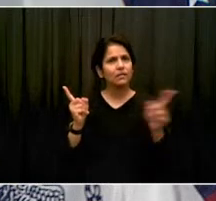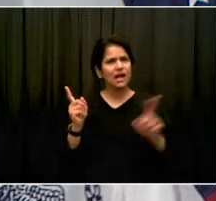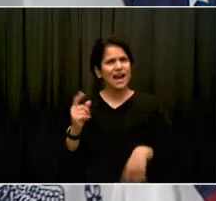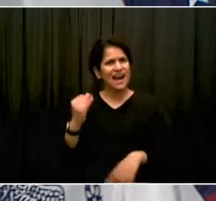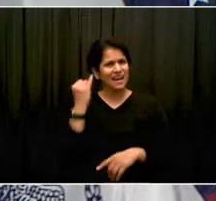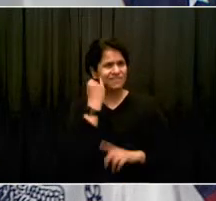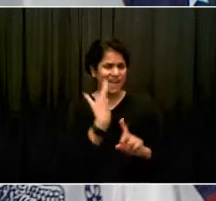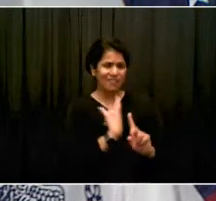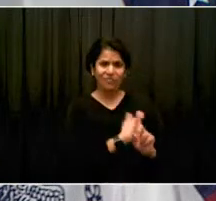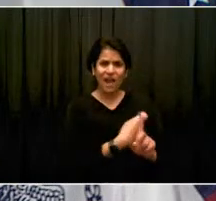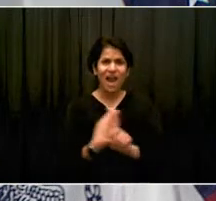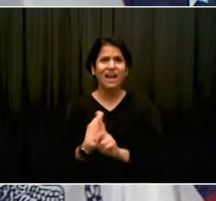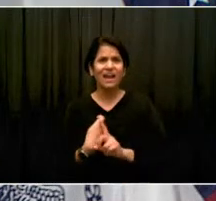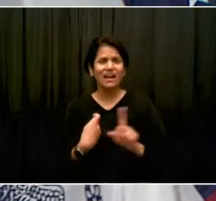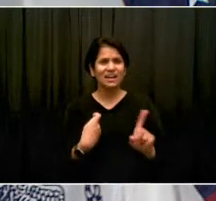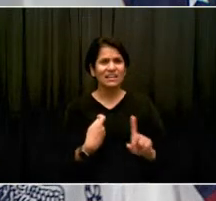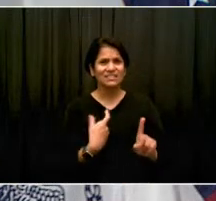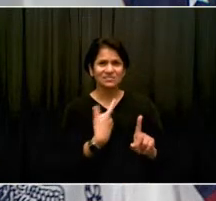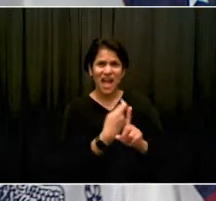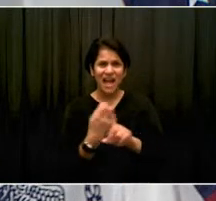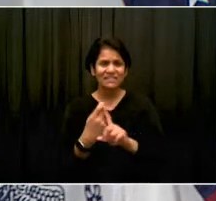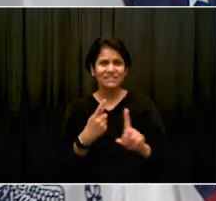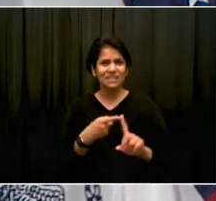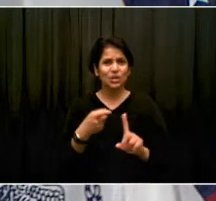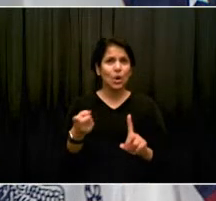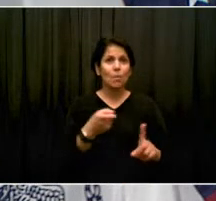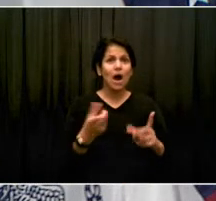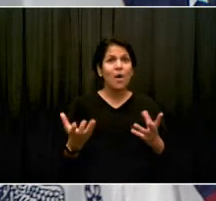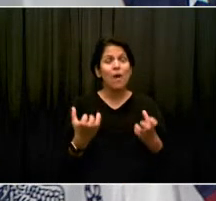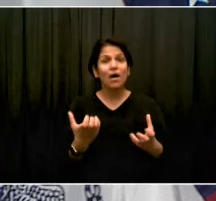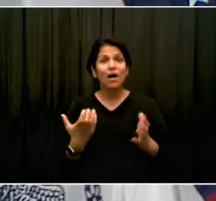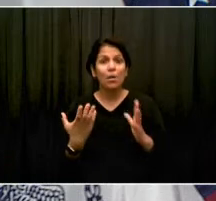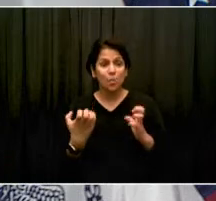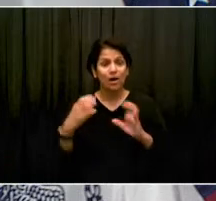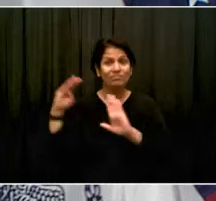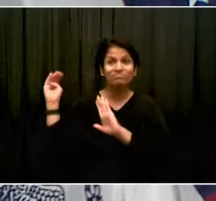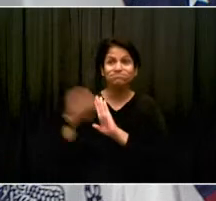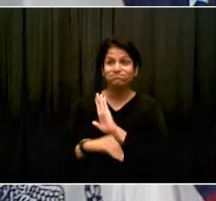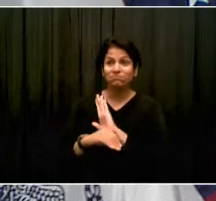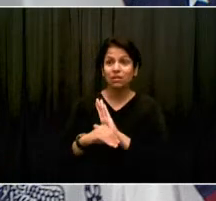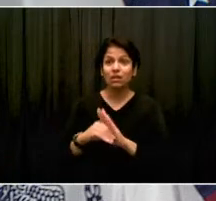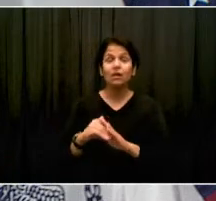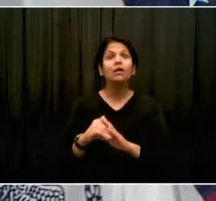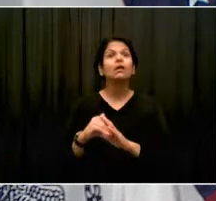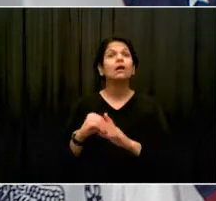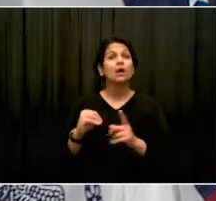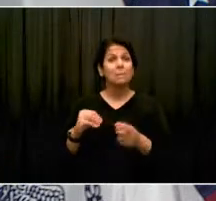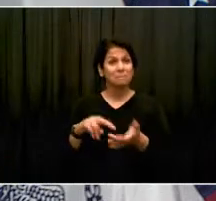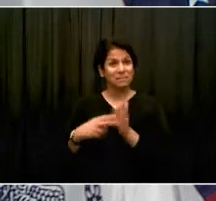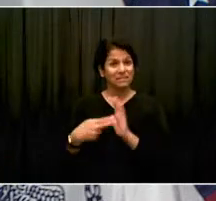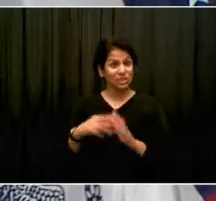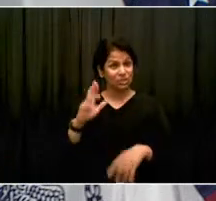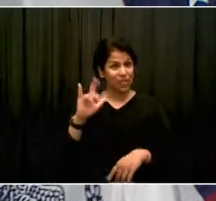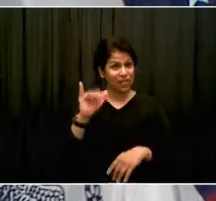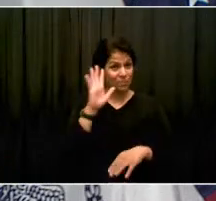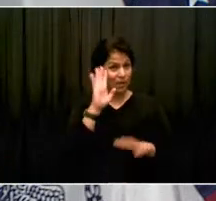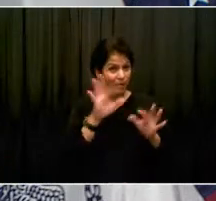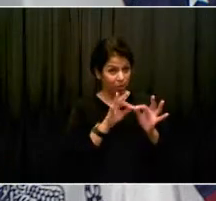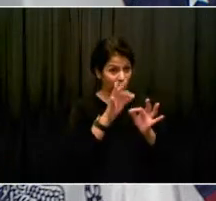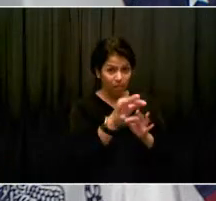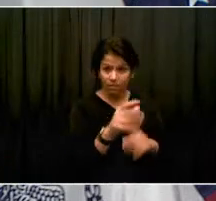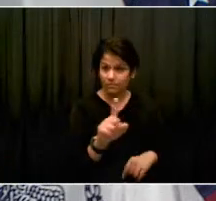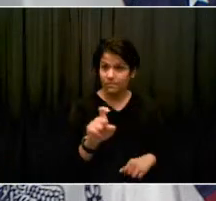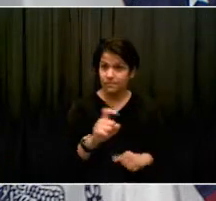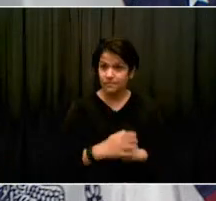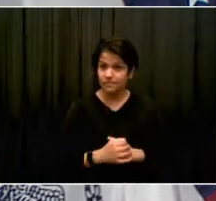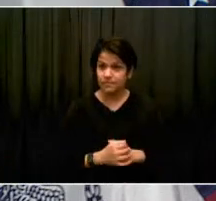There's been about a decline of 100,000 shots last week relative to the week before. Sophia, first of all, we've had